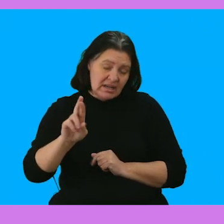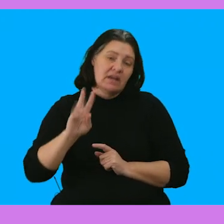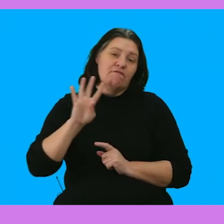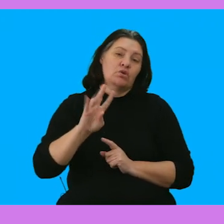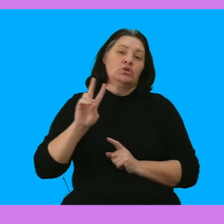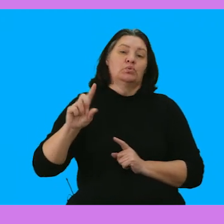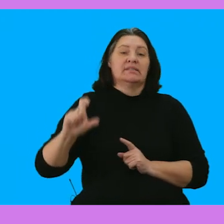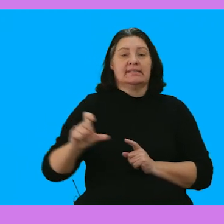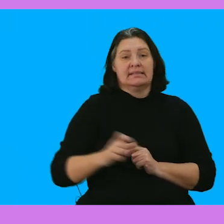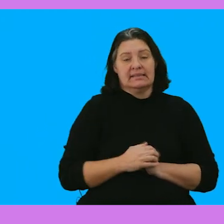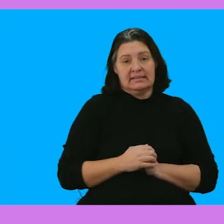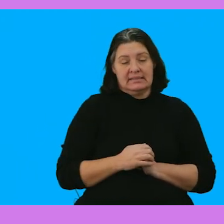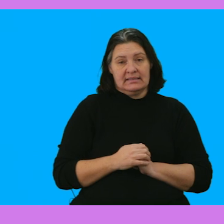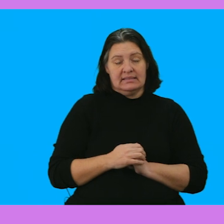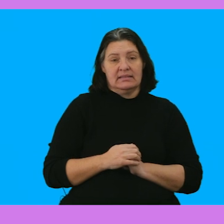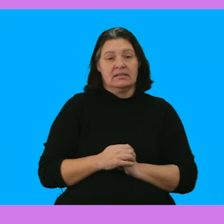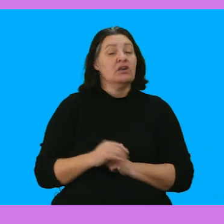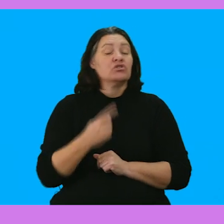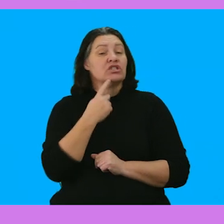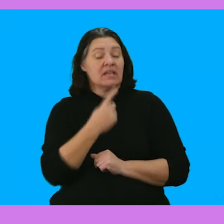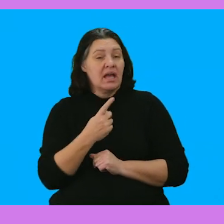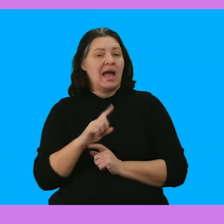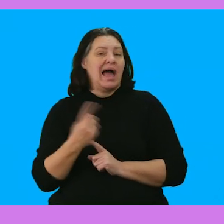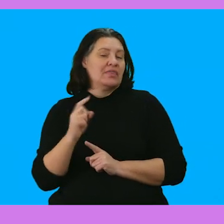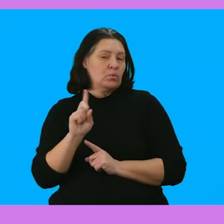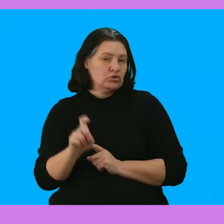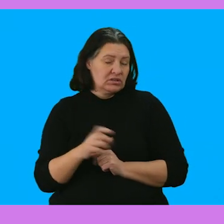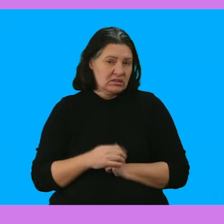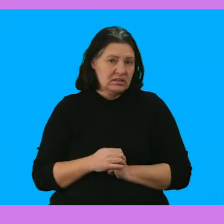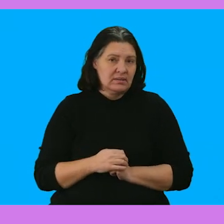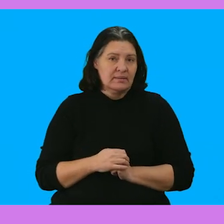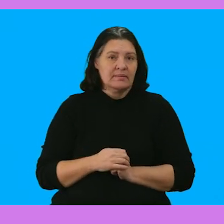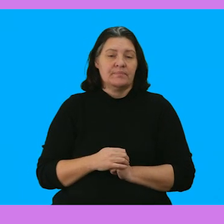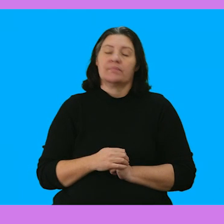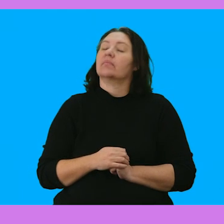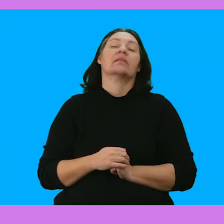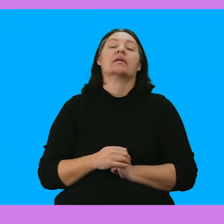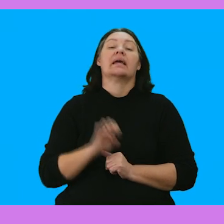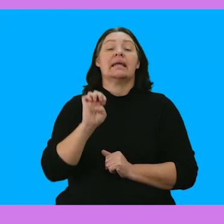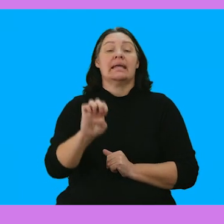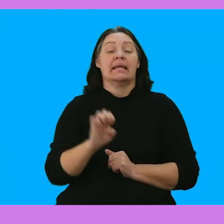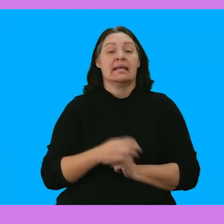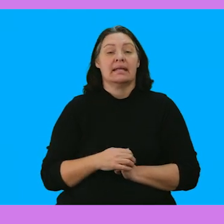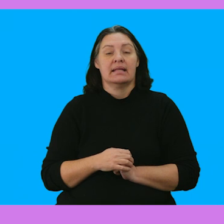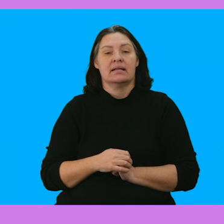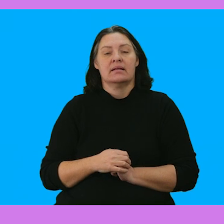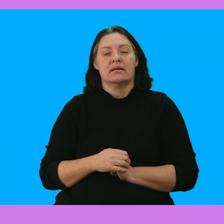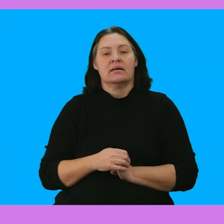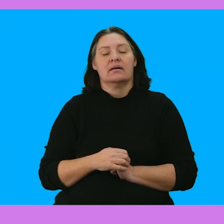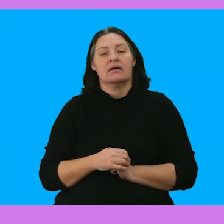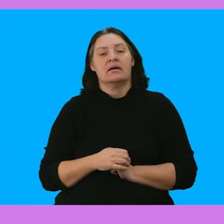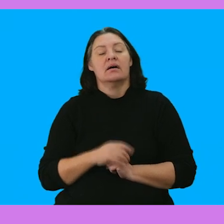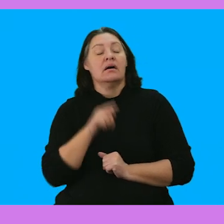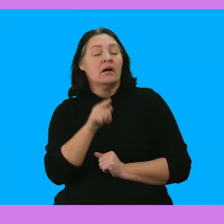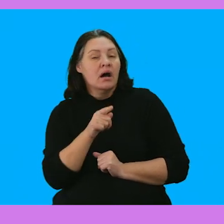2,275 rand and 42 cents. All right, let us look at another question. Question number E